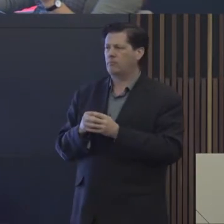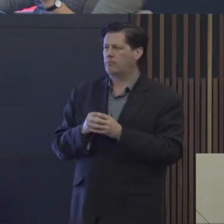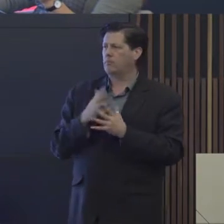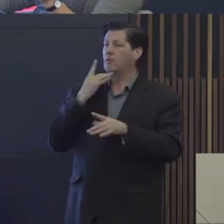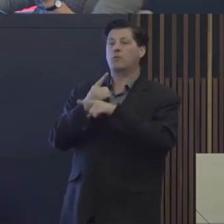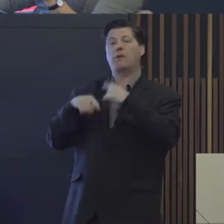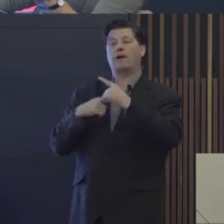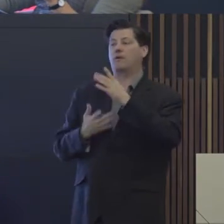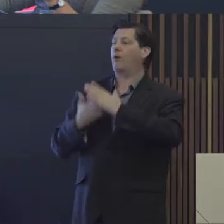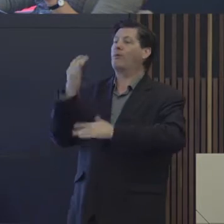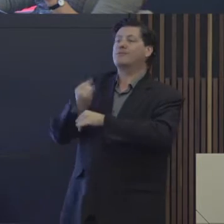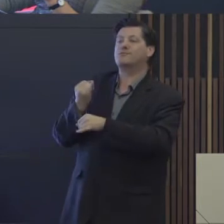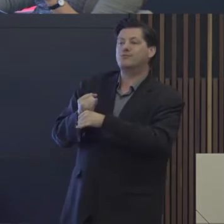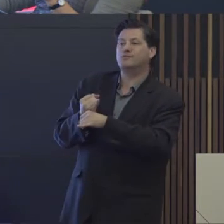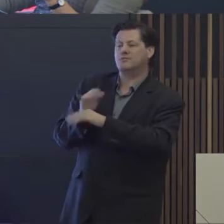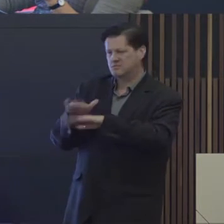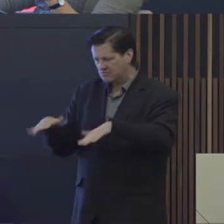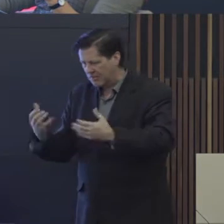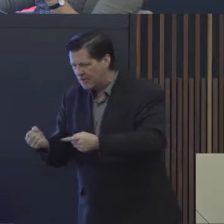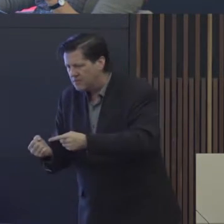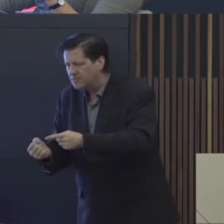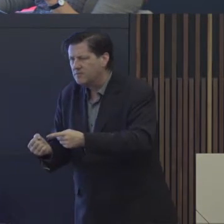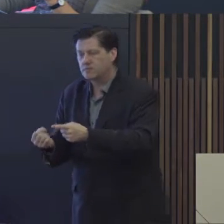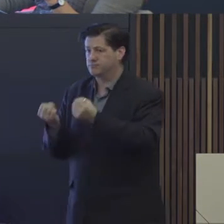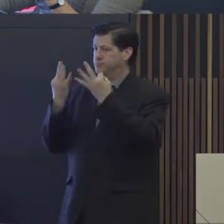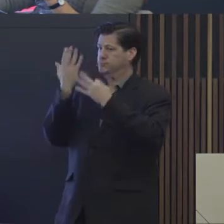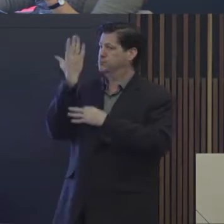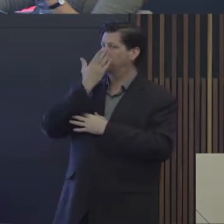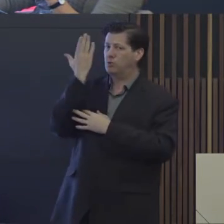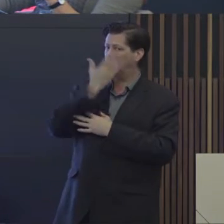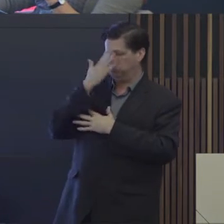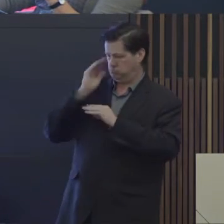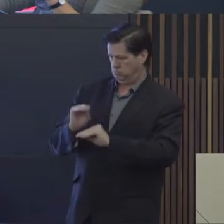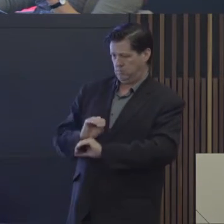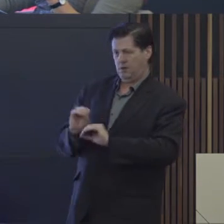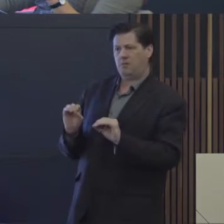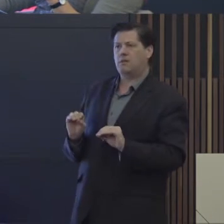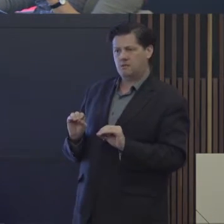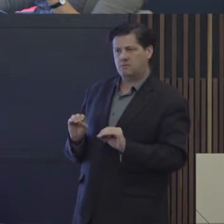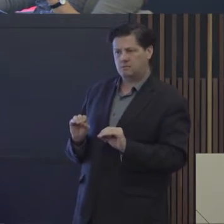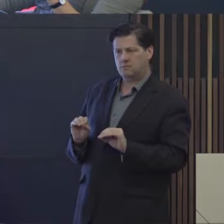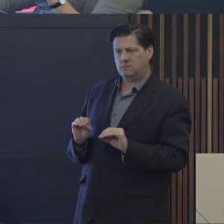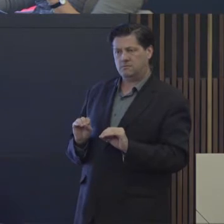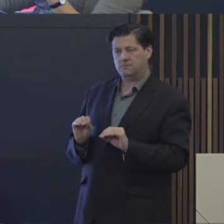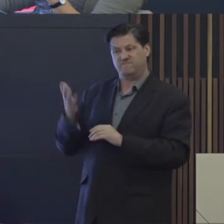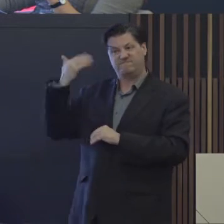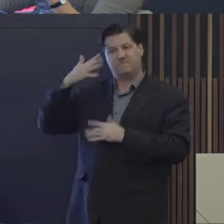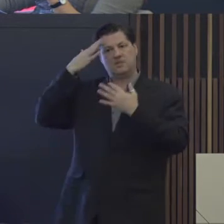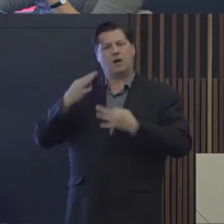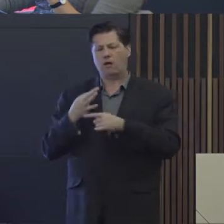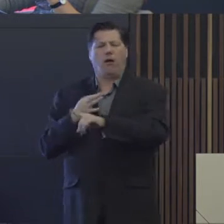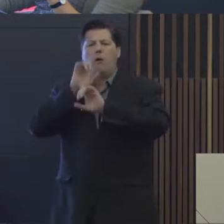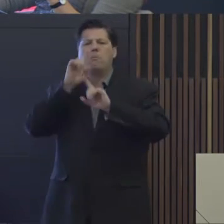the institutions and the children being there, and there was no schooling. They weren't offered any education. In fact, it was determined that they